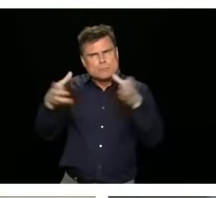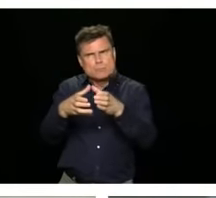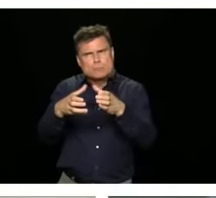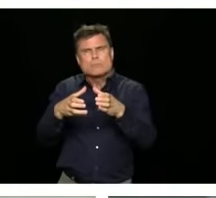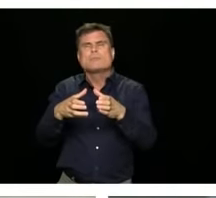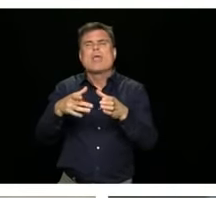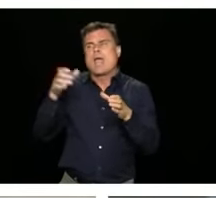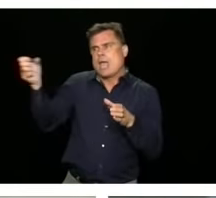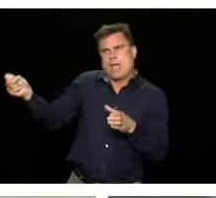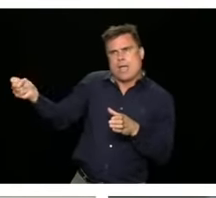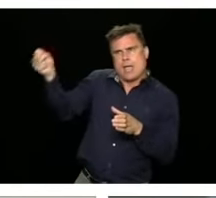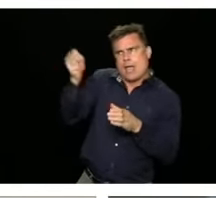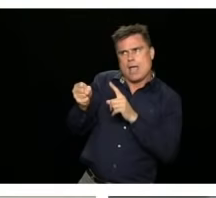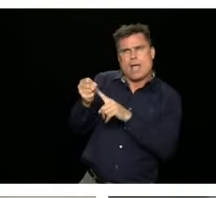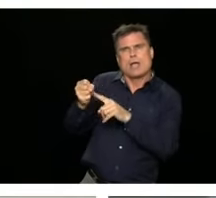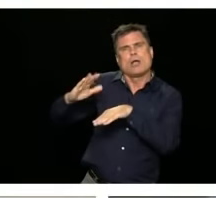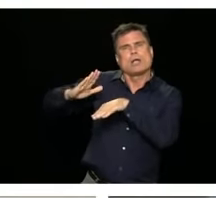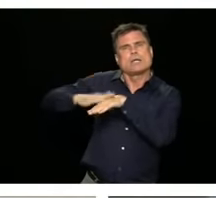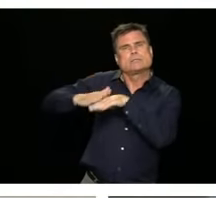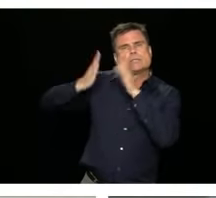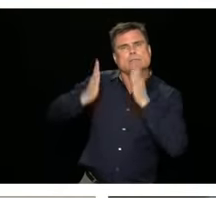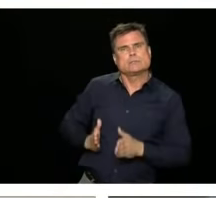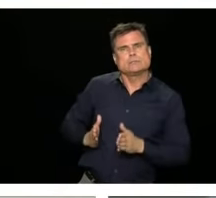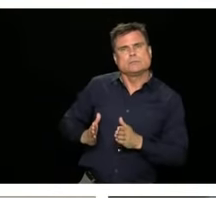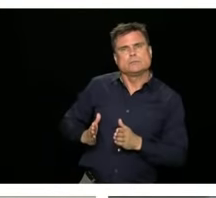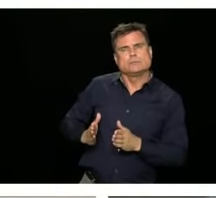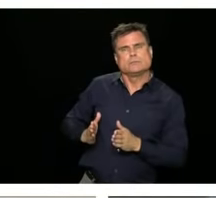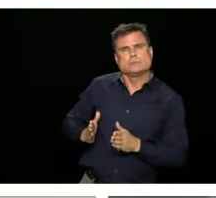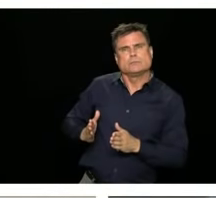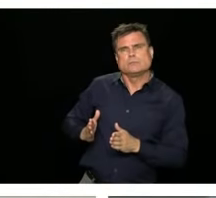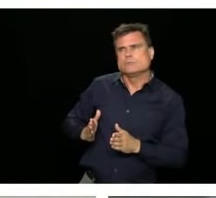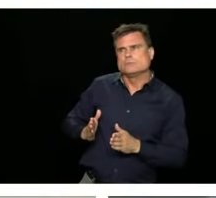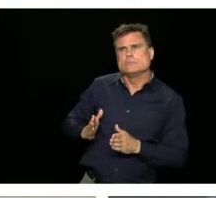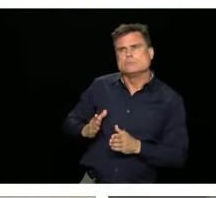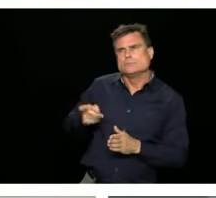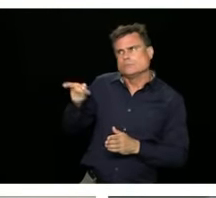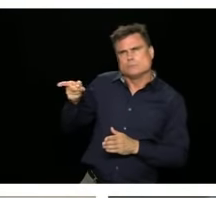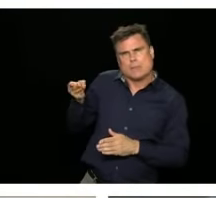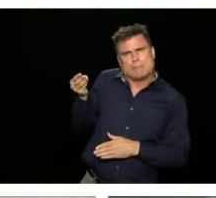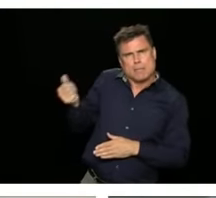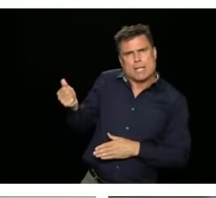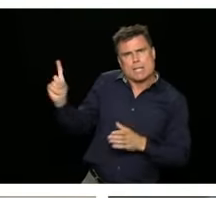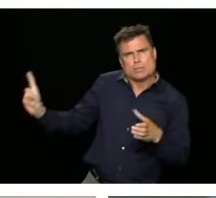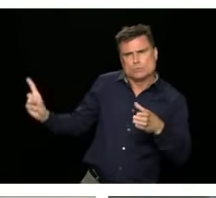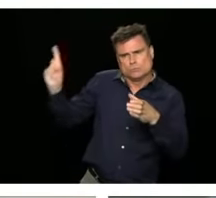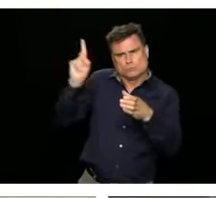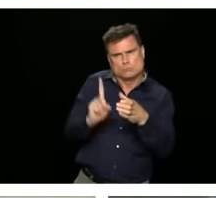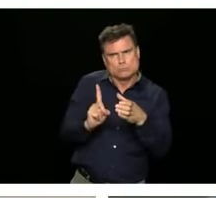that do this work, that help build structures, that help educate coaches,